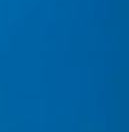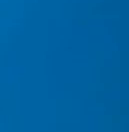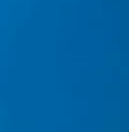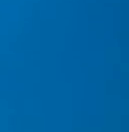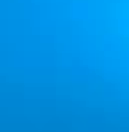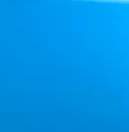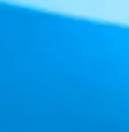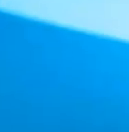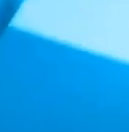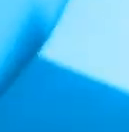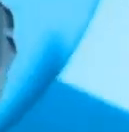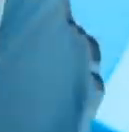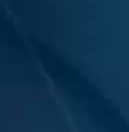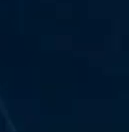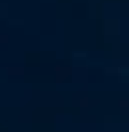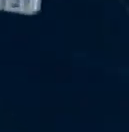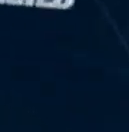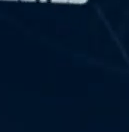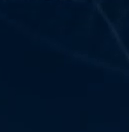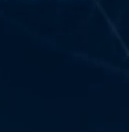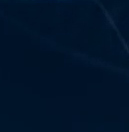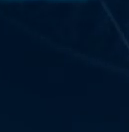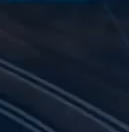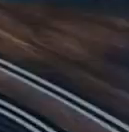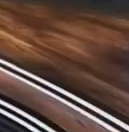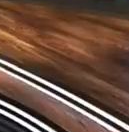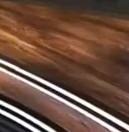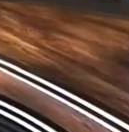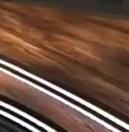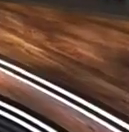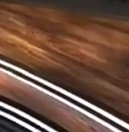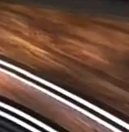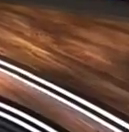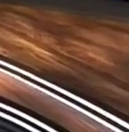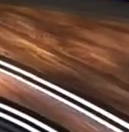From the studios of FBC Suva, Edwin Nunn.